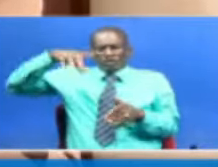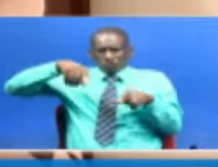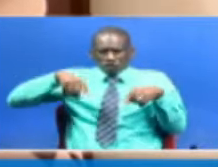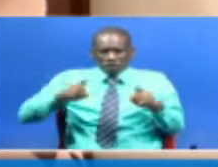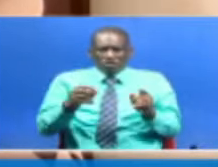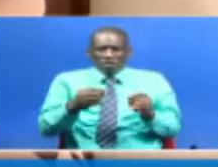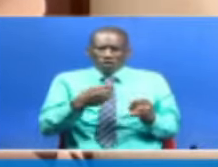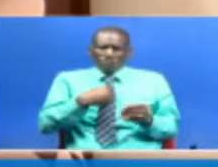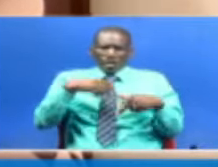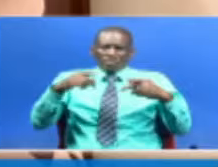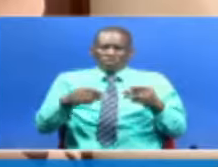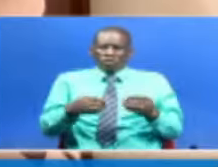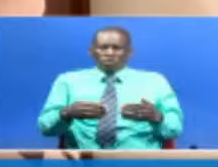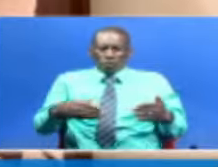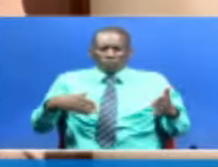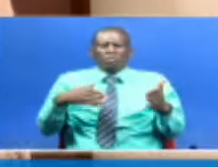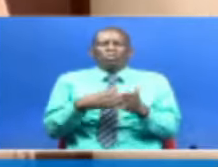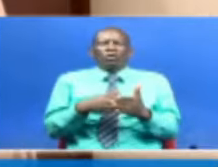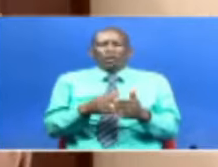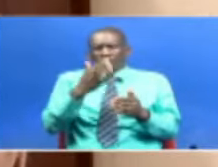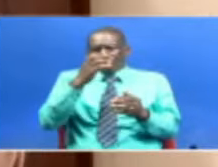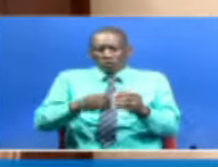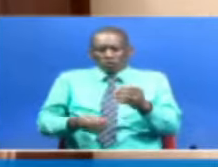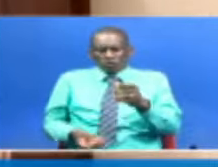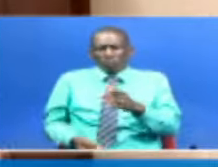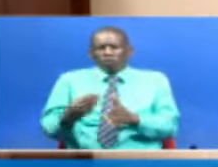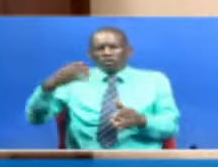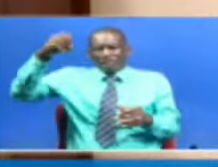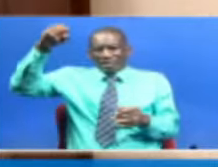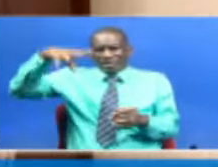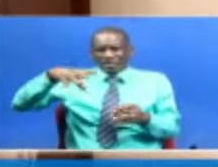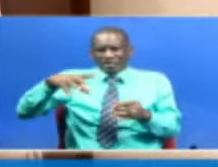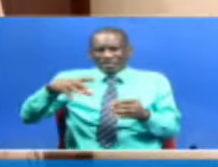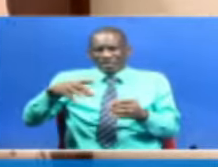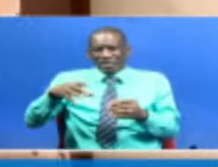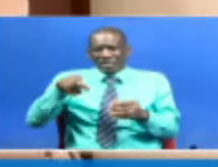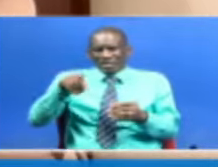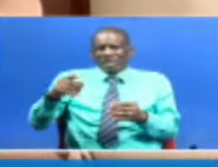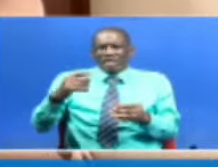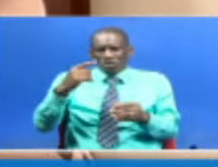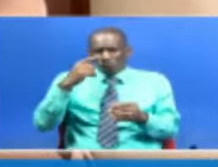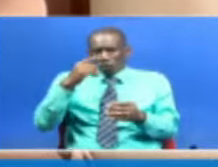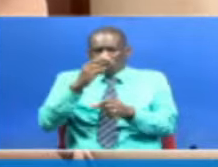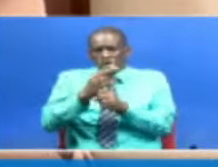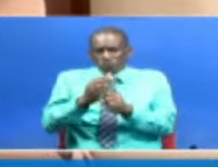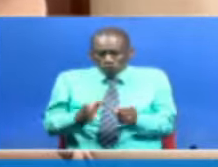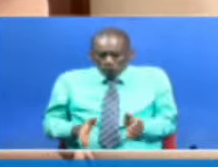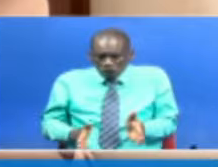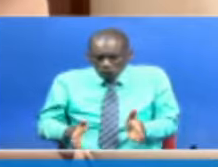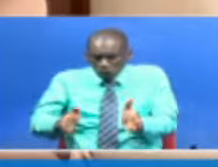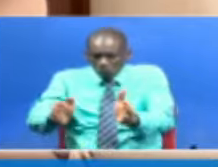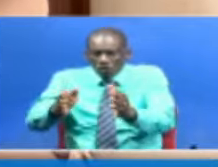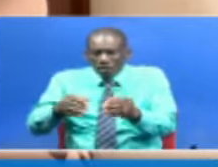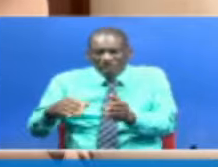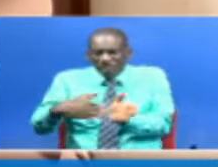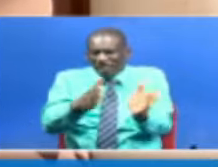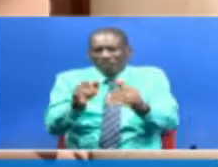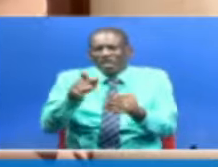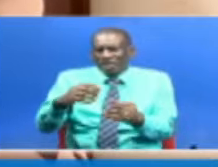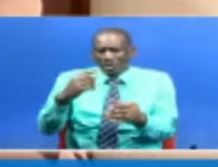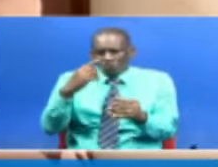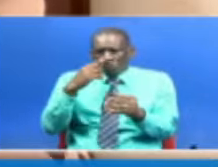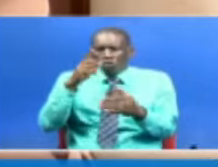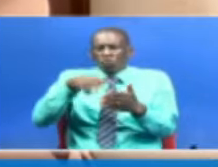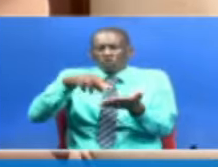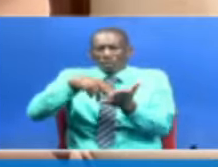people who've been shut down because they generated the electricity in their backyard, using the stream in their backyard. So what will that mean for you?